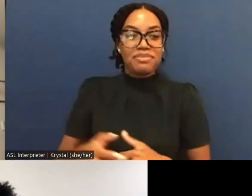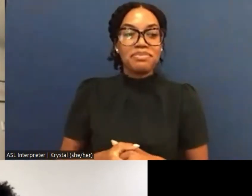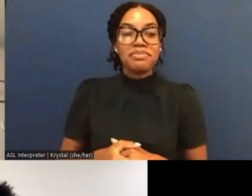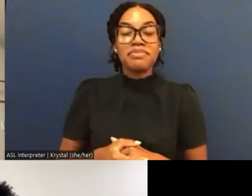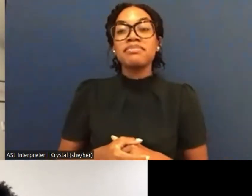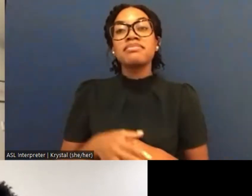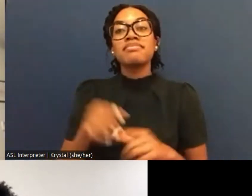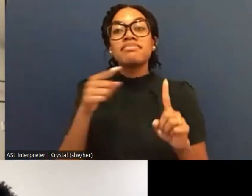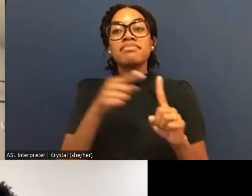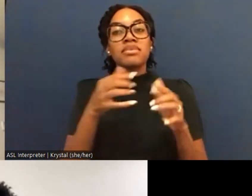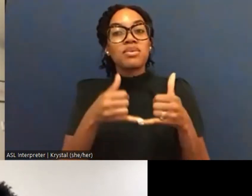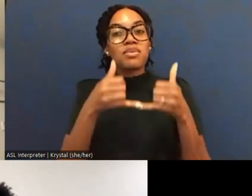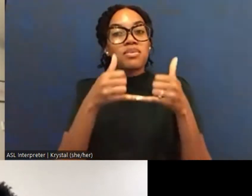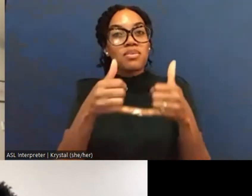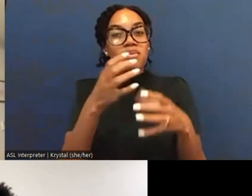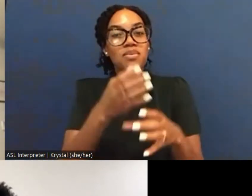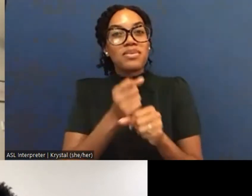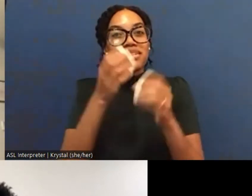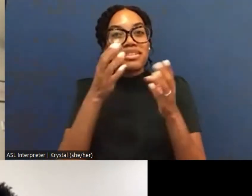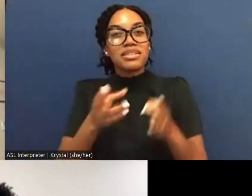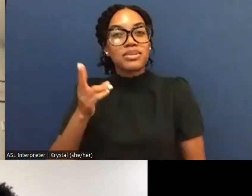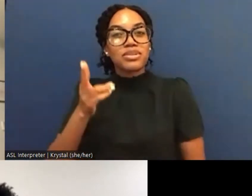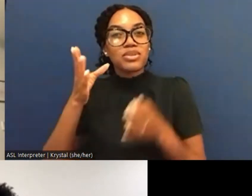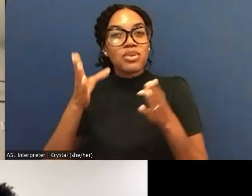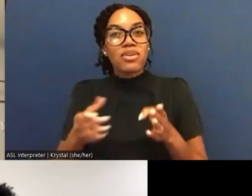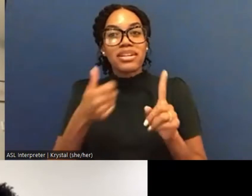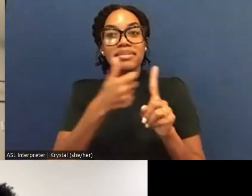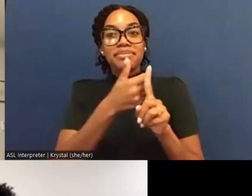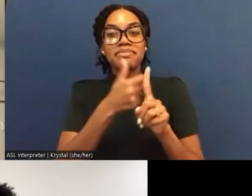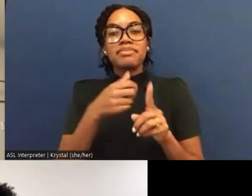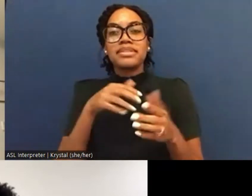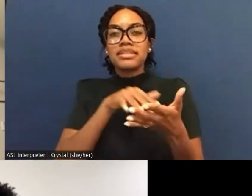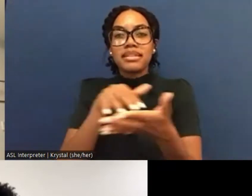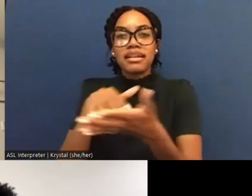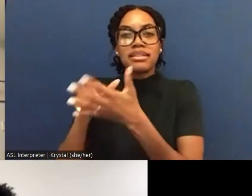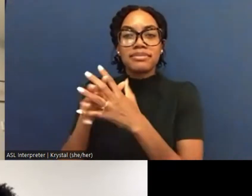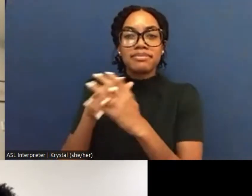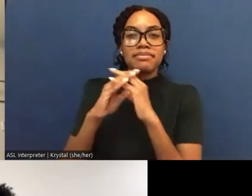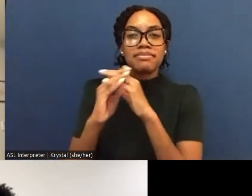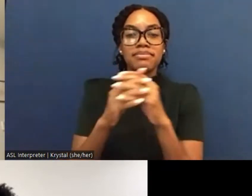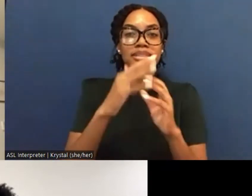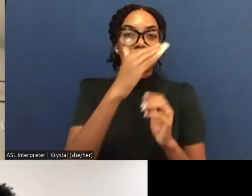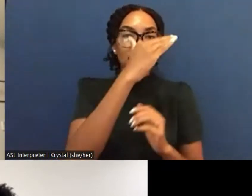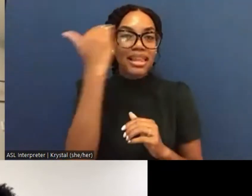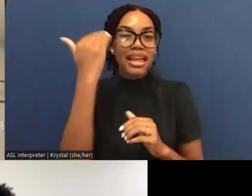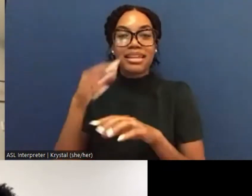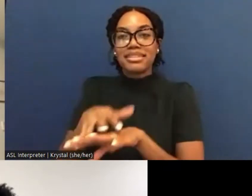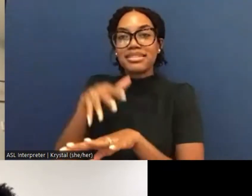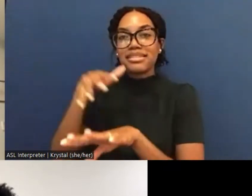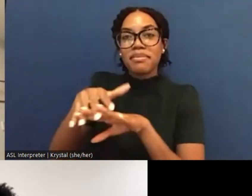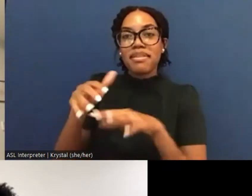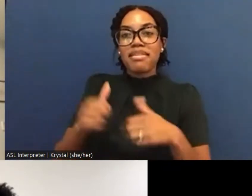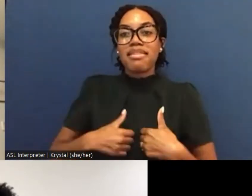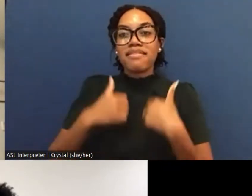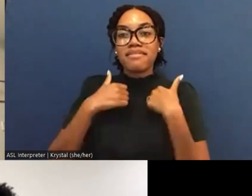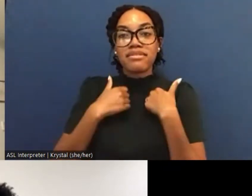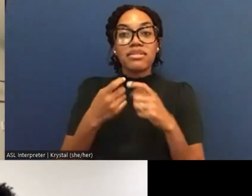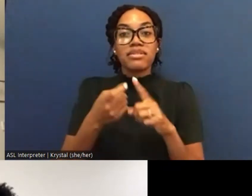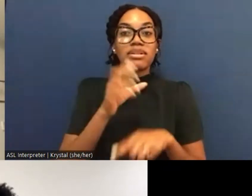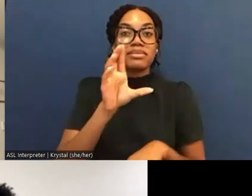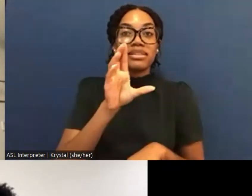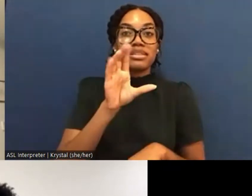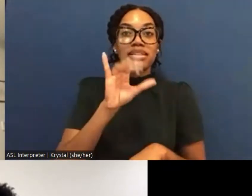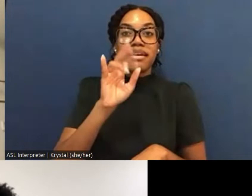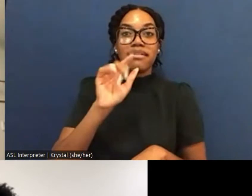award-winning historian who studies the intersection of Black and Native American life from the Civil War to the modern day. She is an